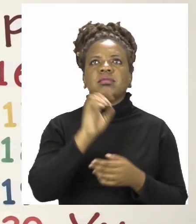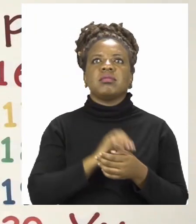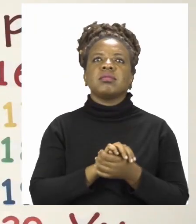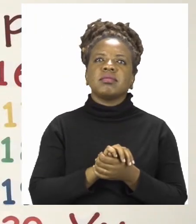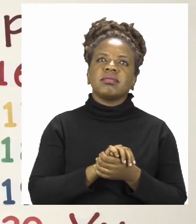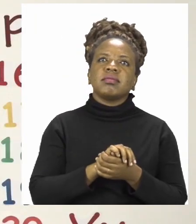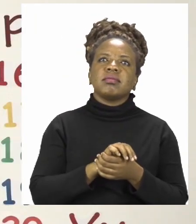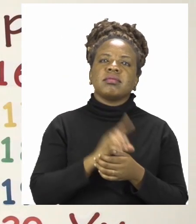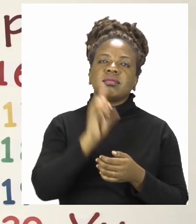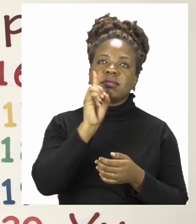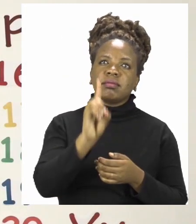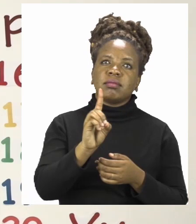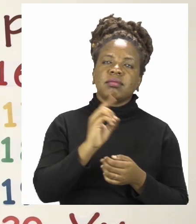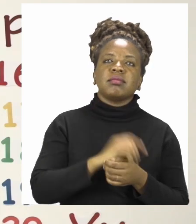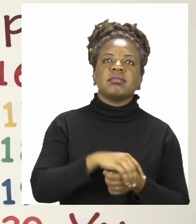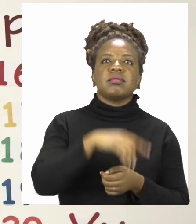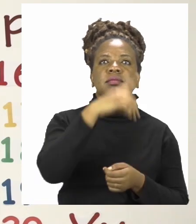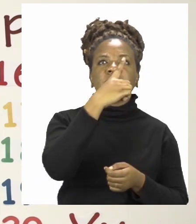it says